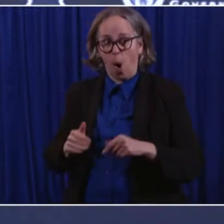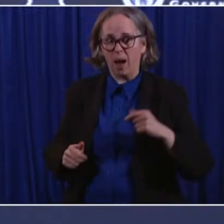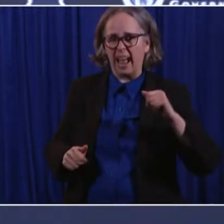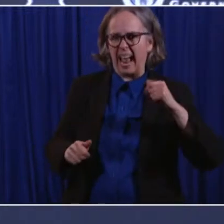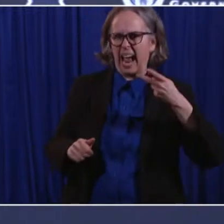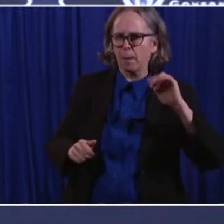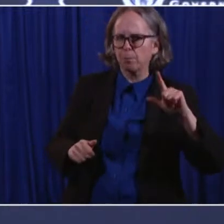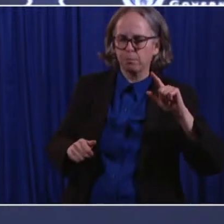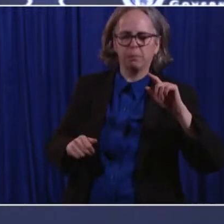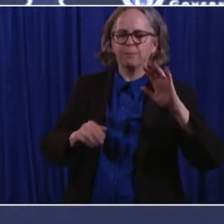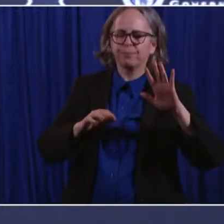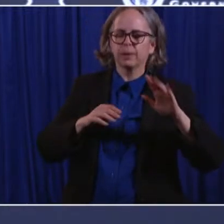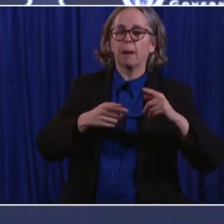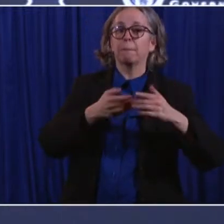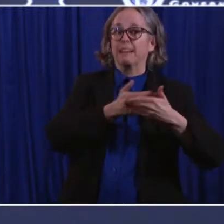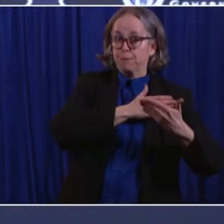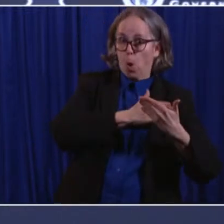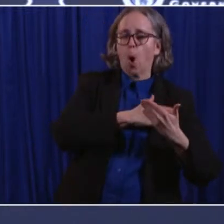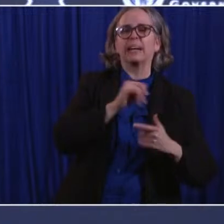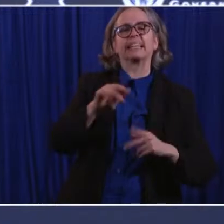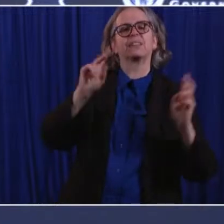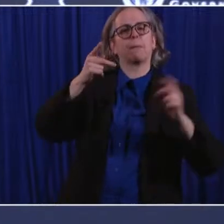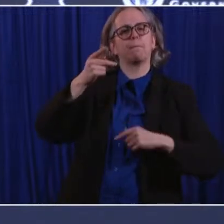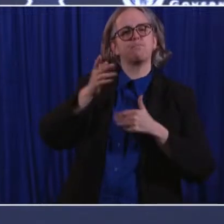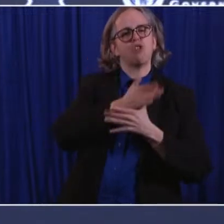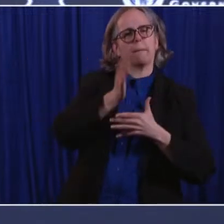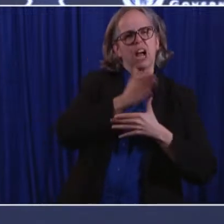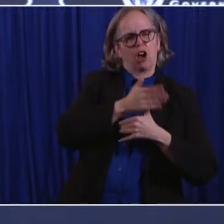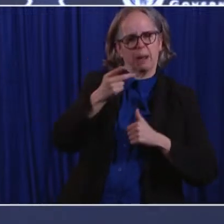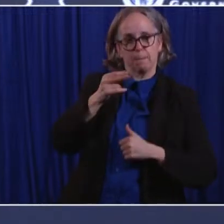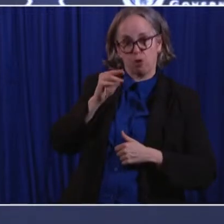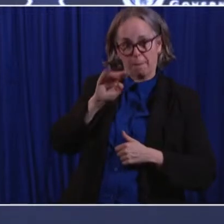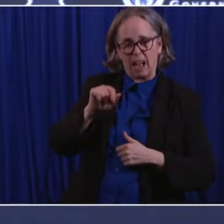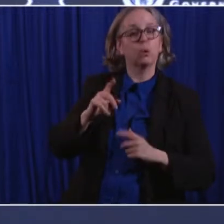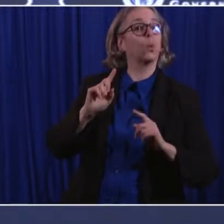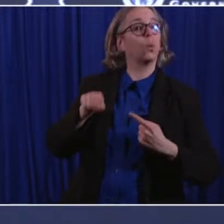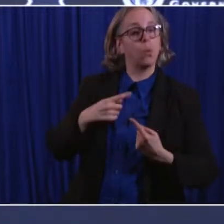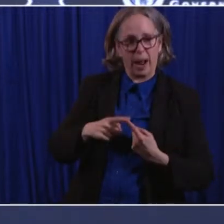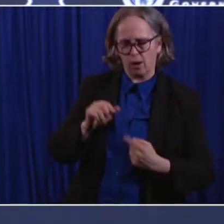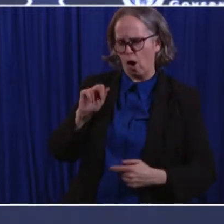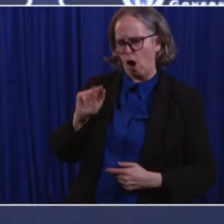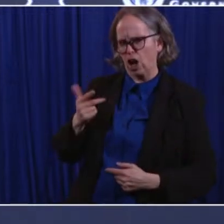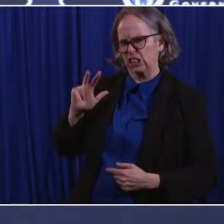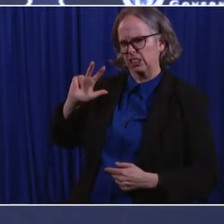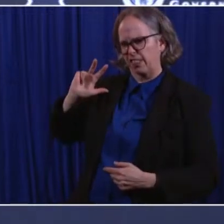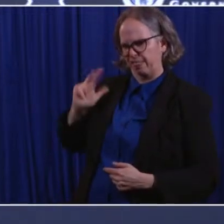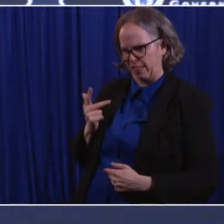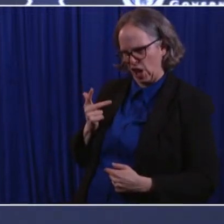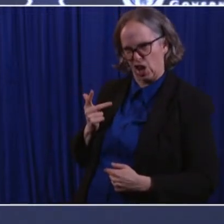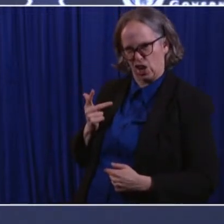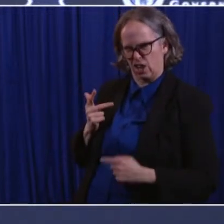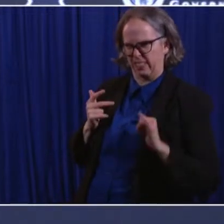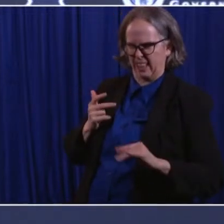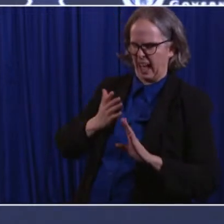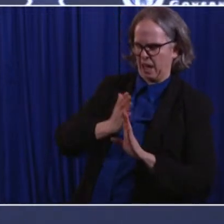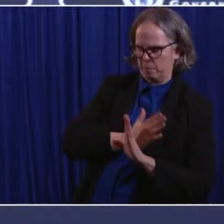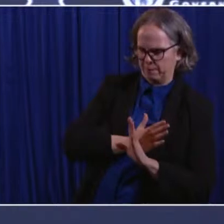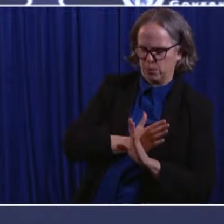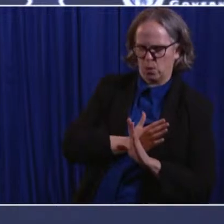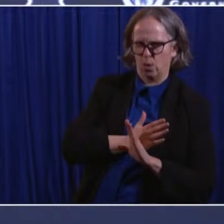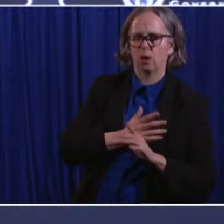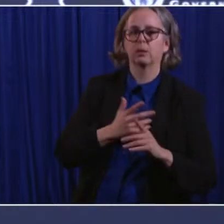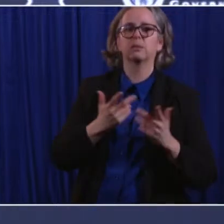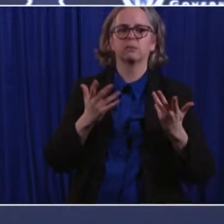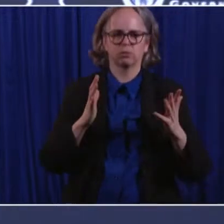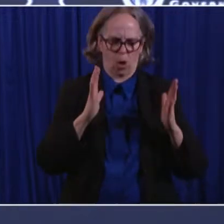will be held on August 3rd, 2021. Again, the primary on August 3rd, 2021, the